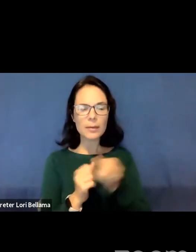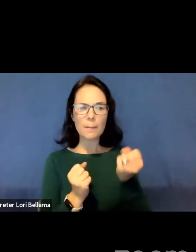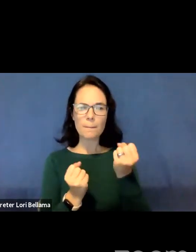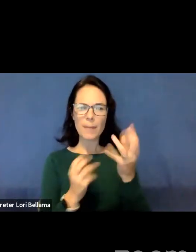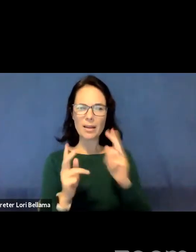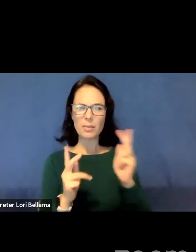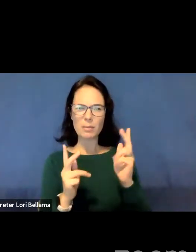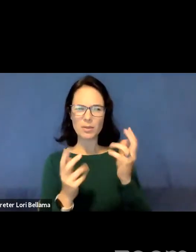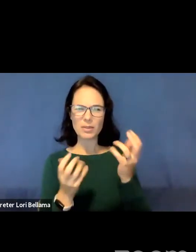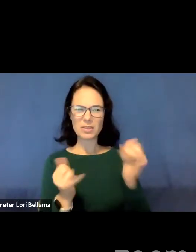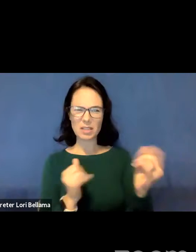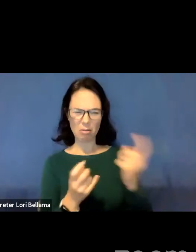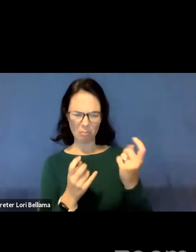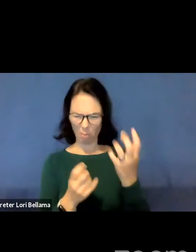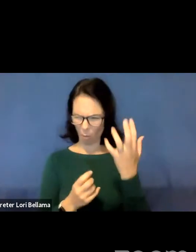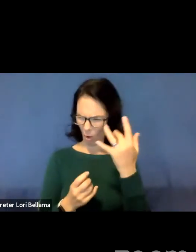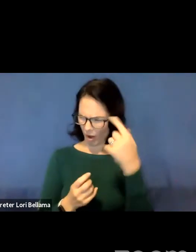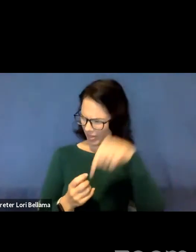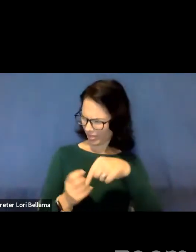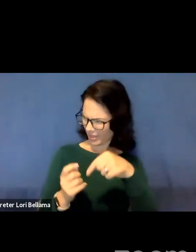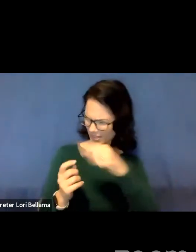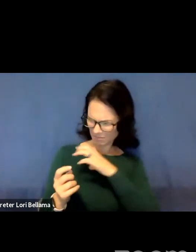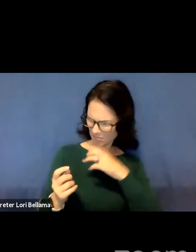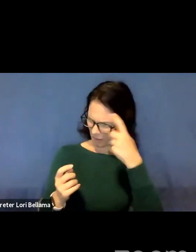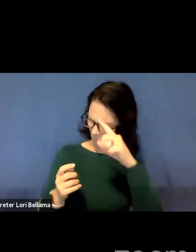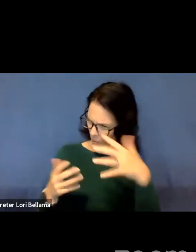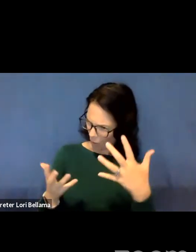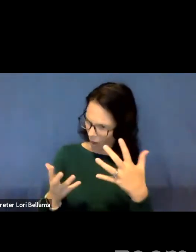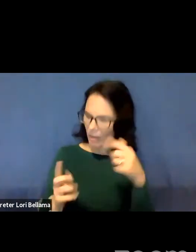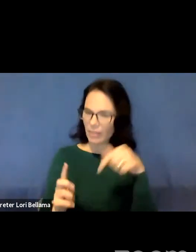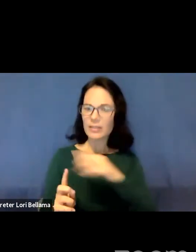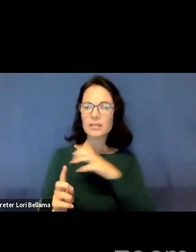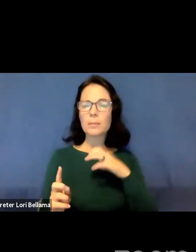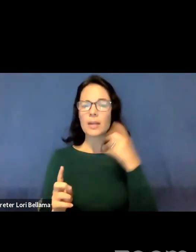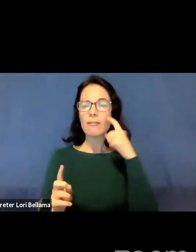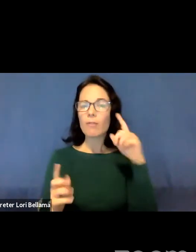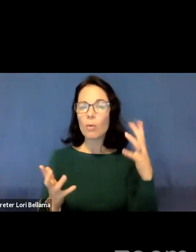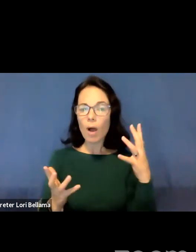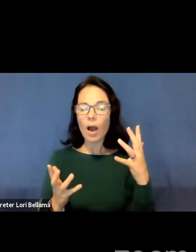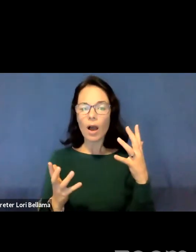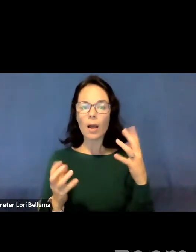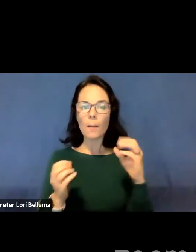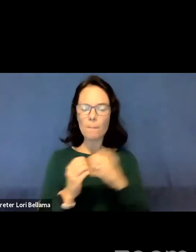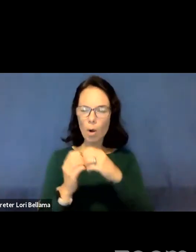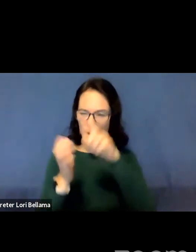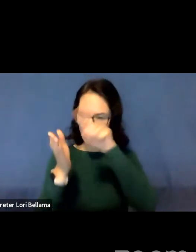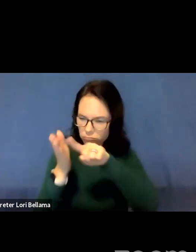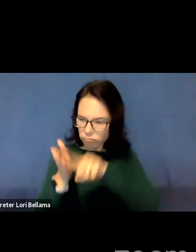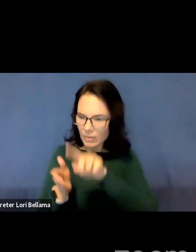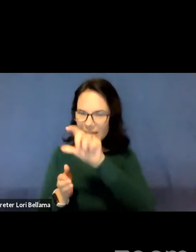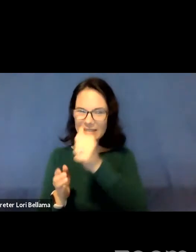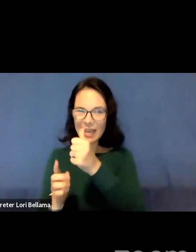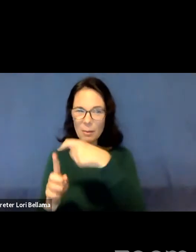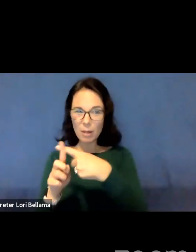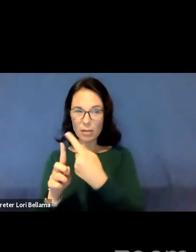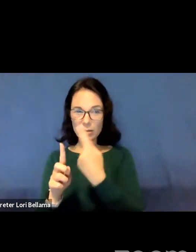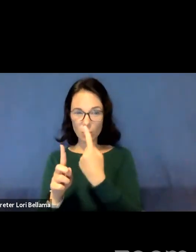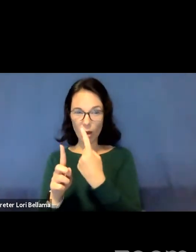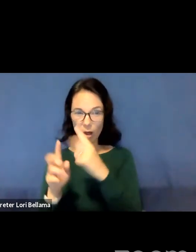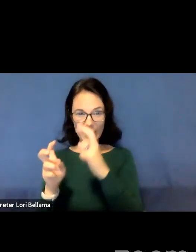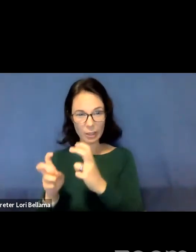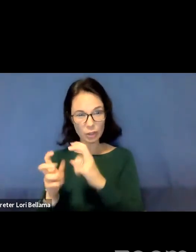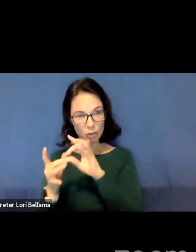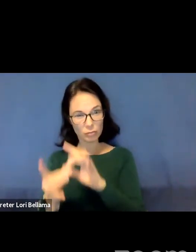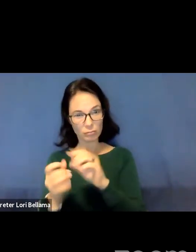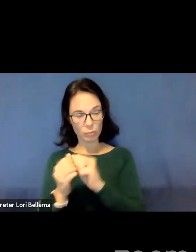need for this committee. And the goal of this committee really is to take a deeper dive into 10+1 issues. And we did not design